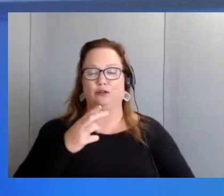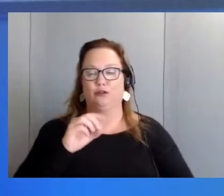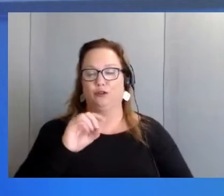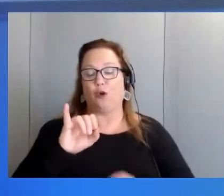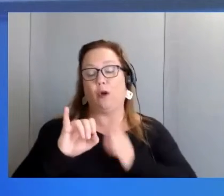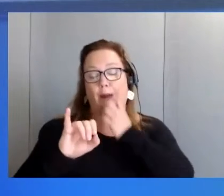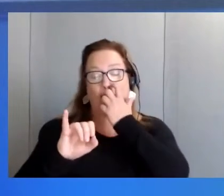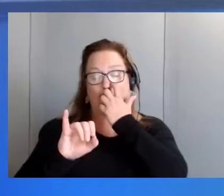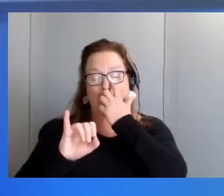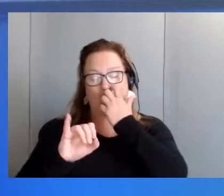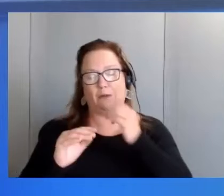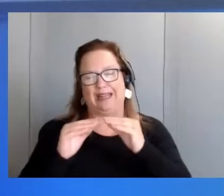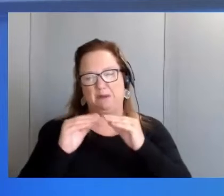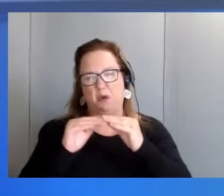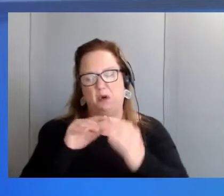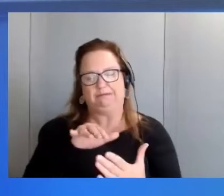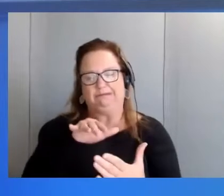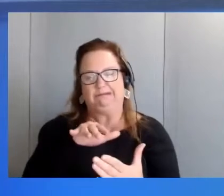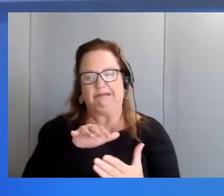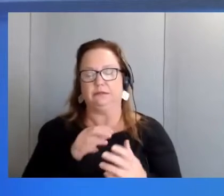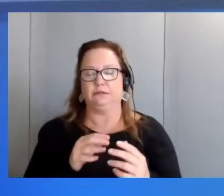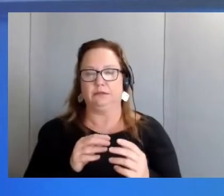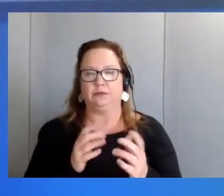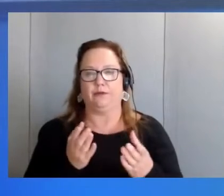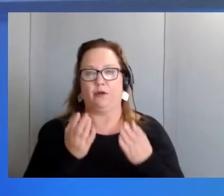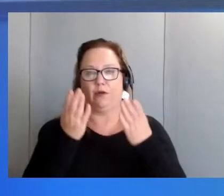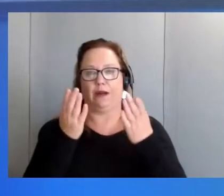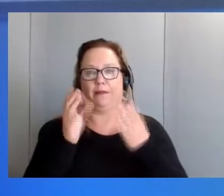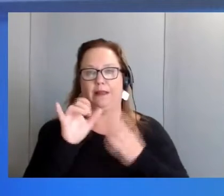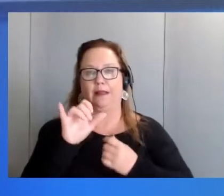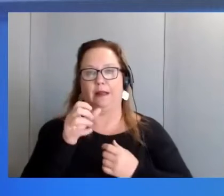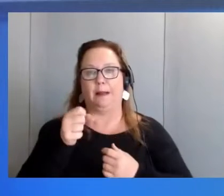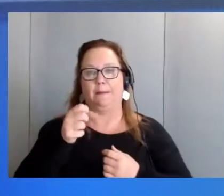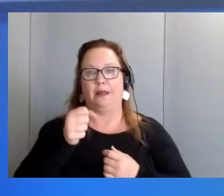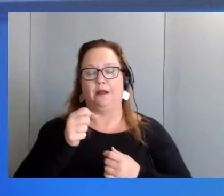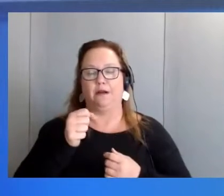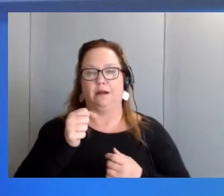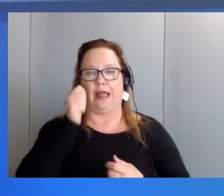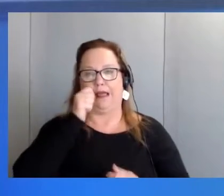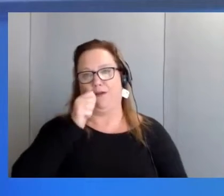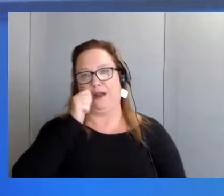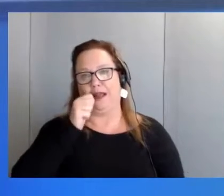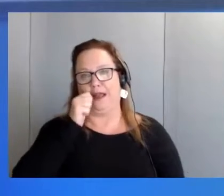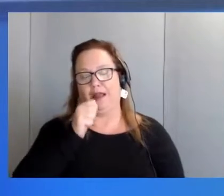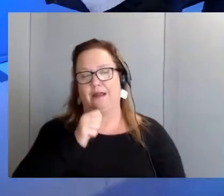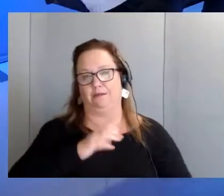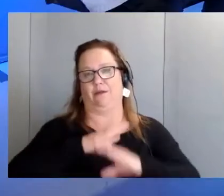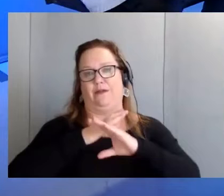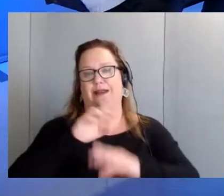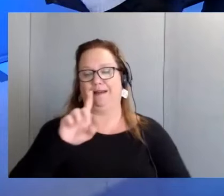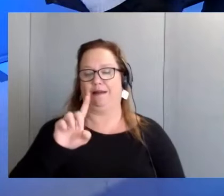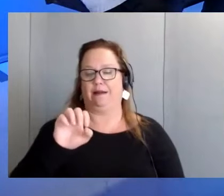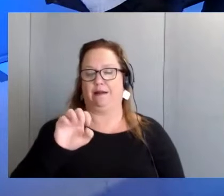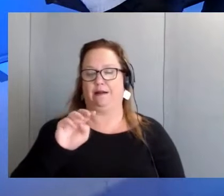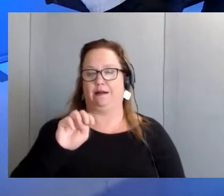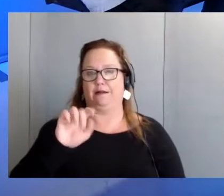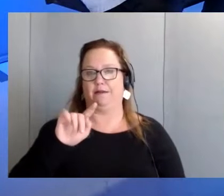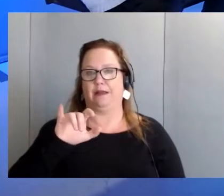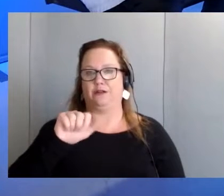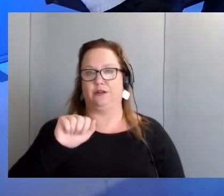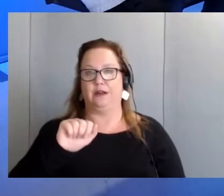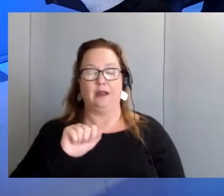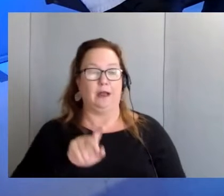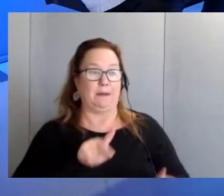Further steps need to happen before we would recommend something like milk in the diet to prevent dementia. But people are watching all your cool studies,